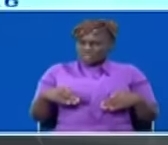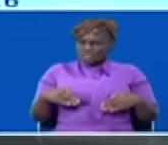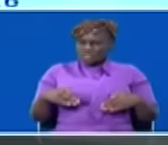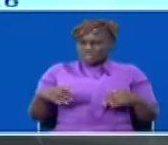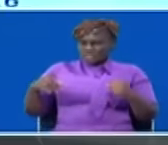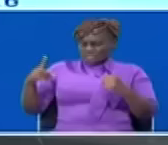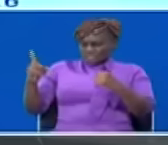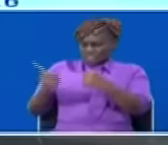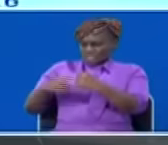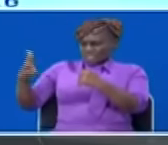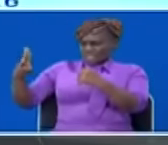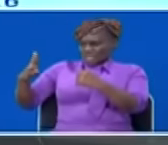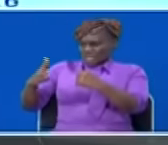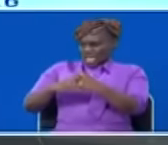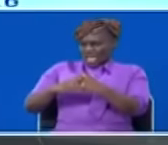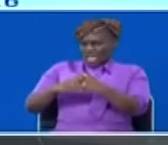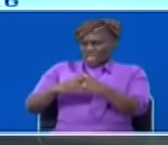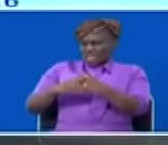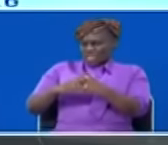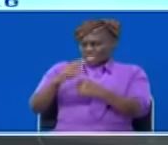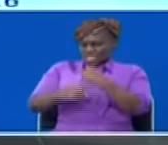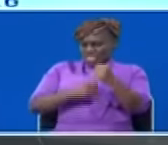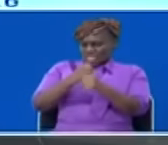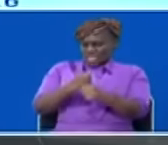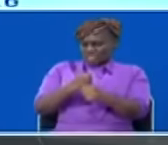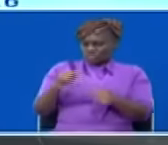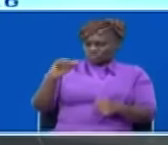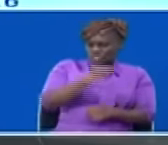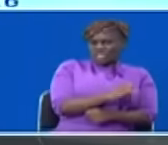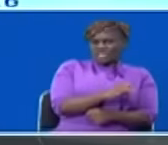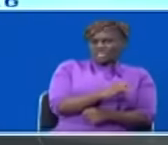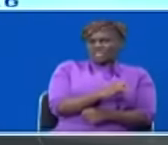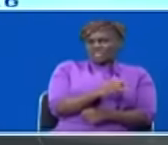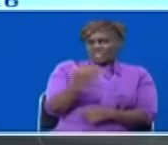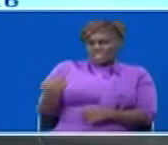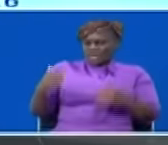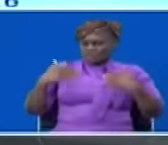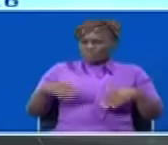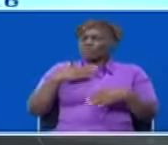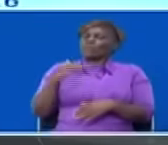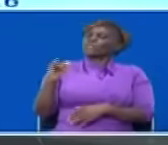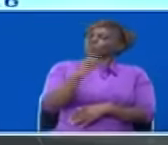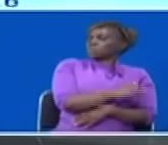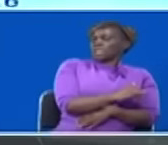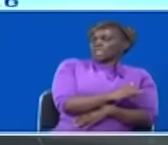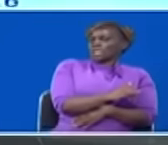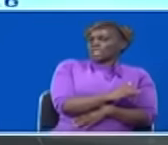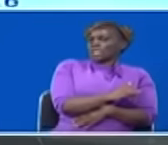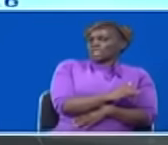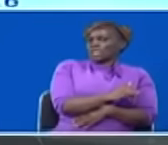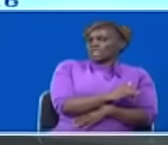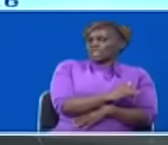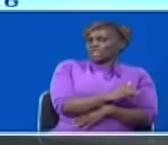69 years to live with that decision they have made. And this is interesting because a lot of young people voted to remain. They want to live, love, and